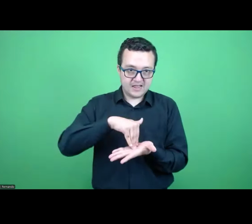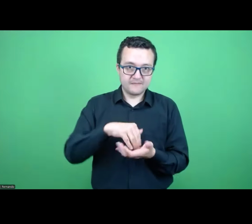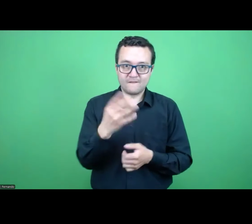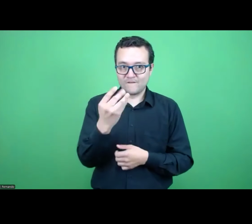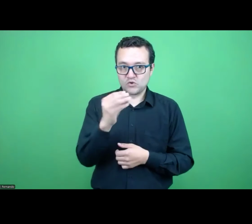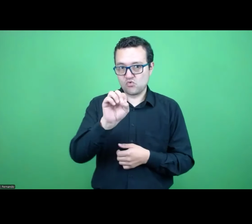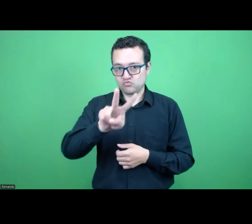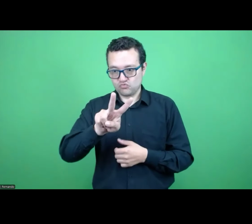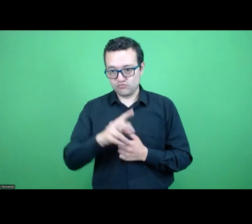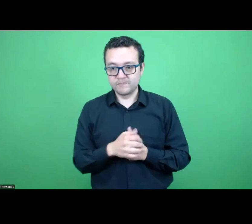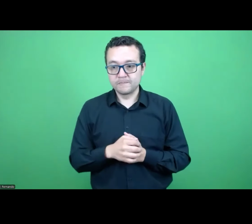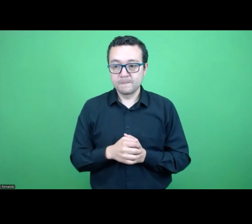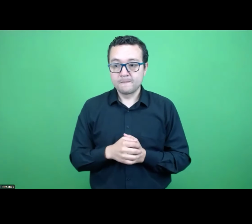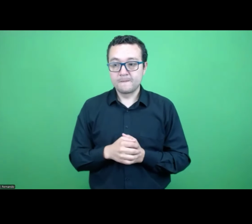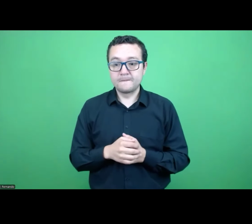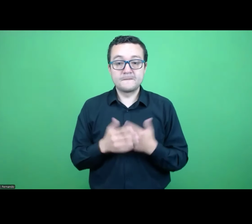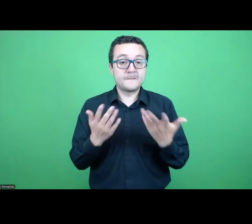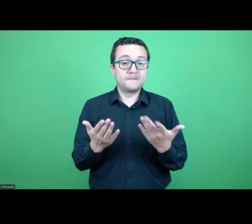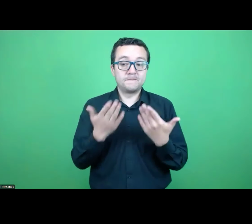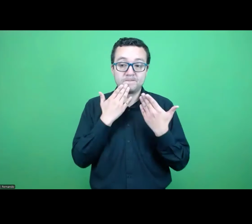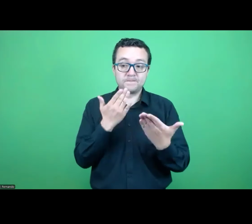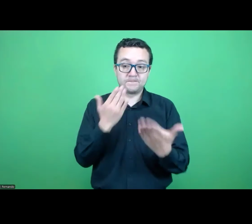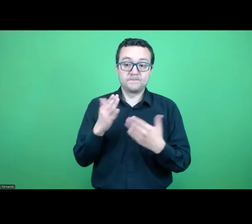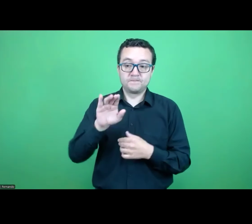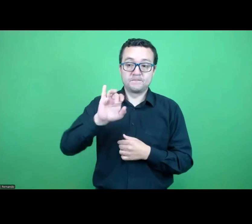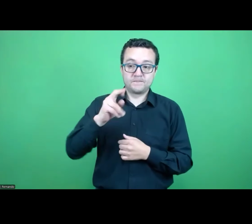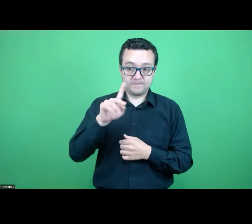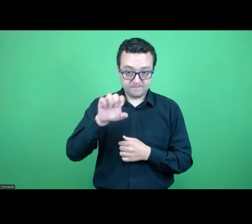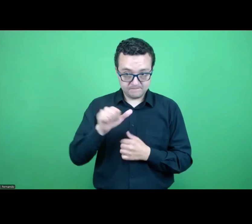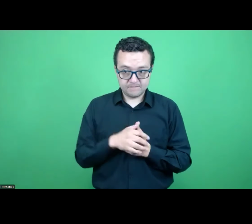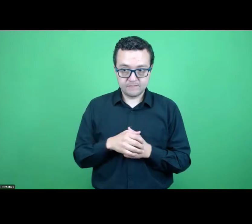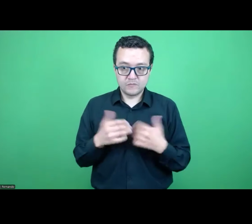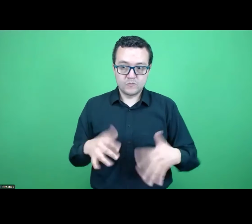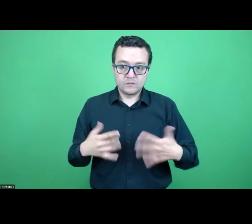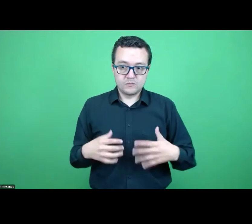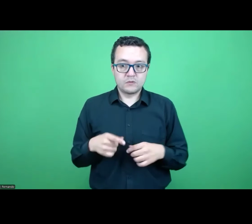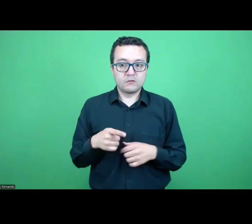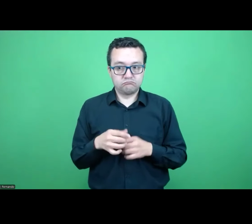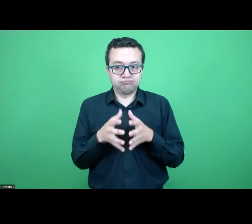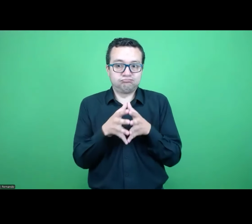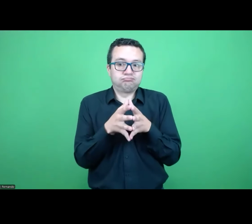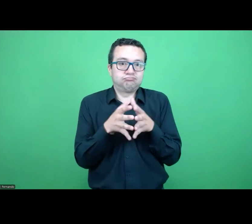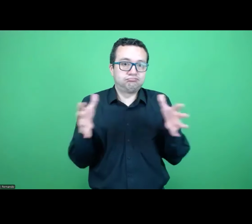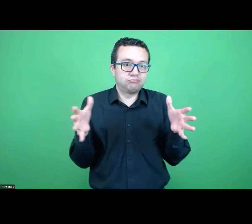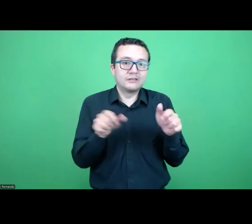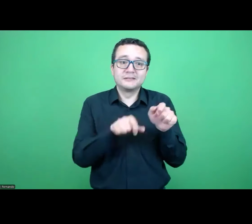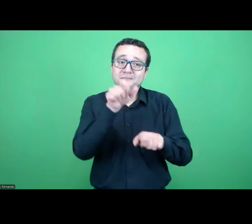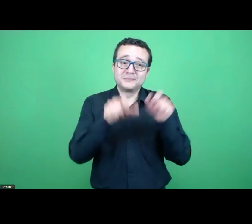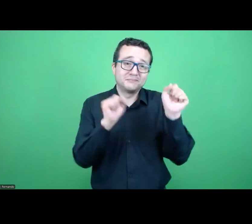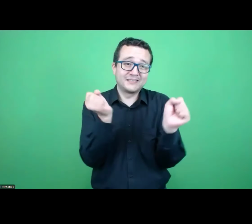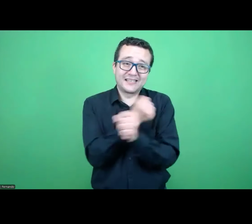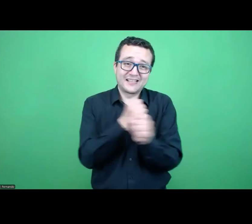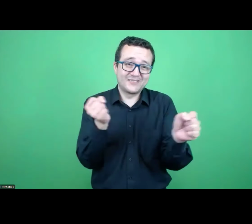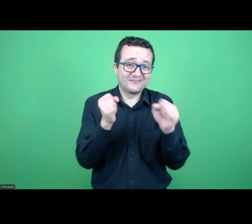of participants, we are not able to have cameras on for everyone. We would have to like manually put the video on